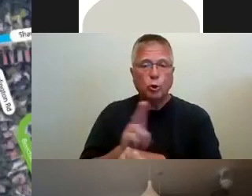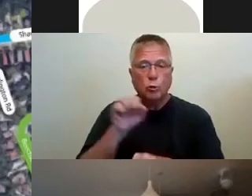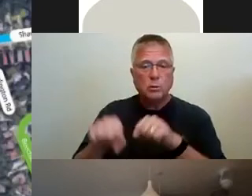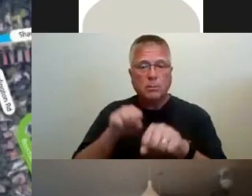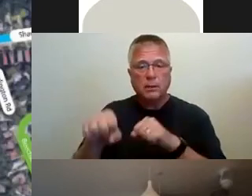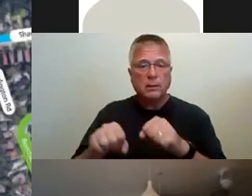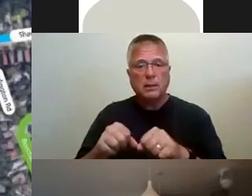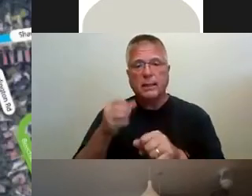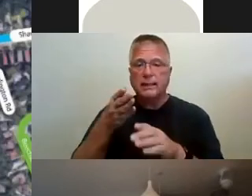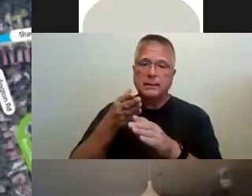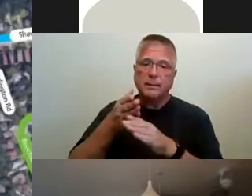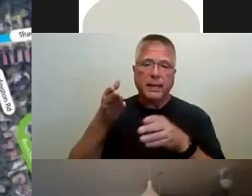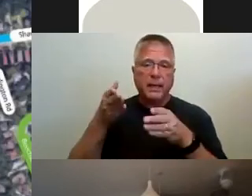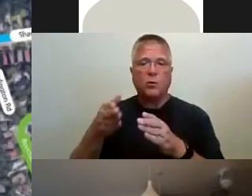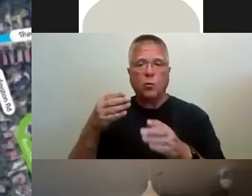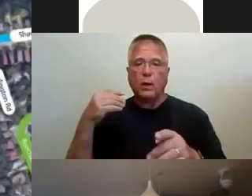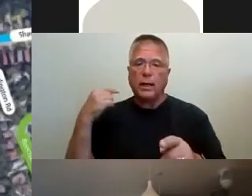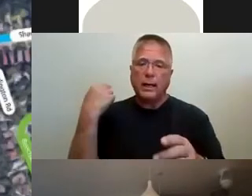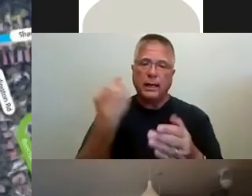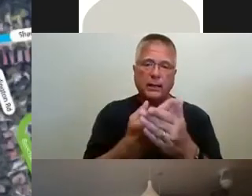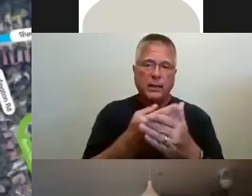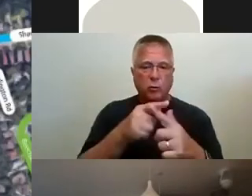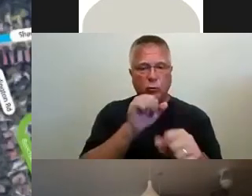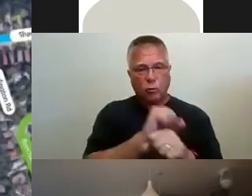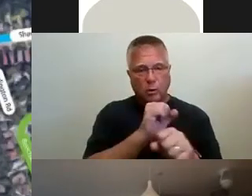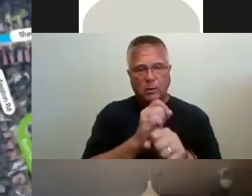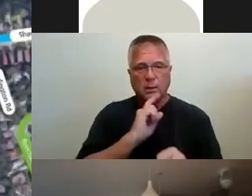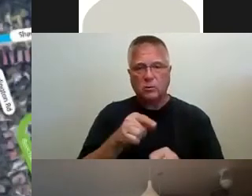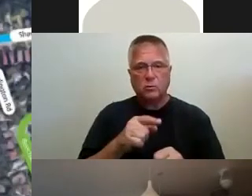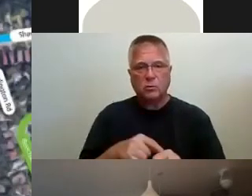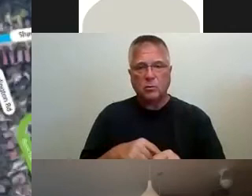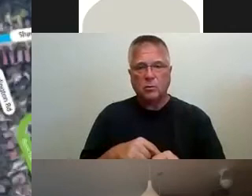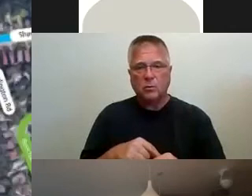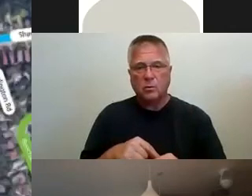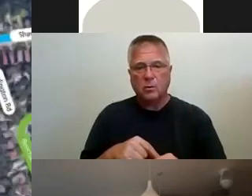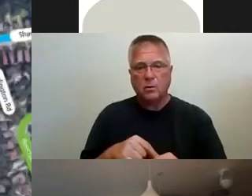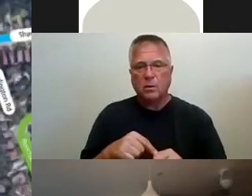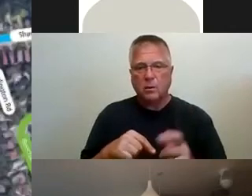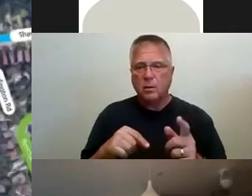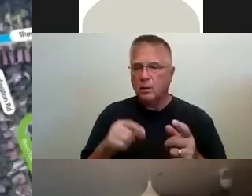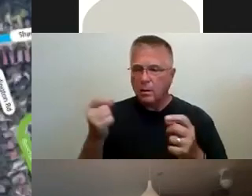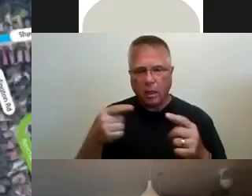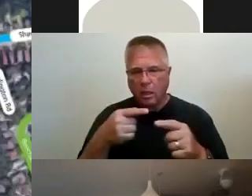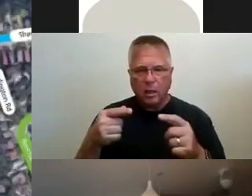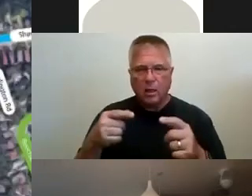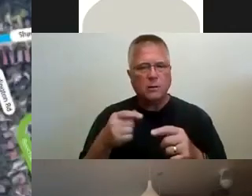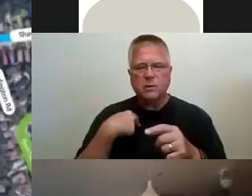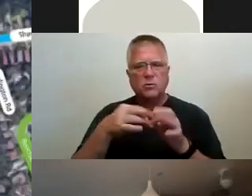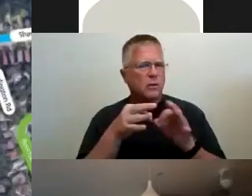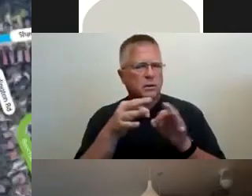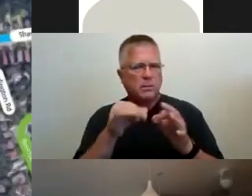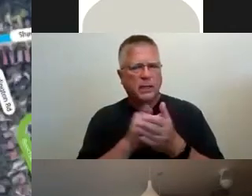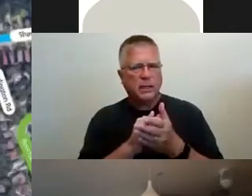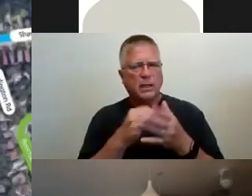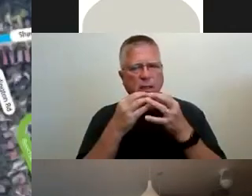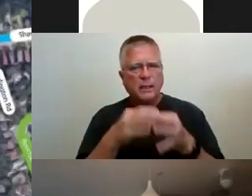their principal means to commute to work. When you fill out the US website, I understand. Let me please explain. Yeah, it's an